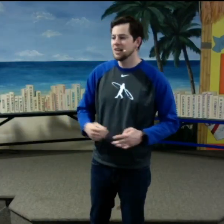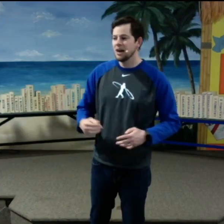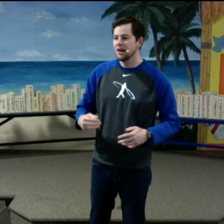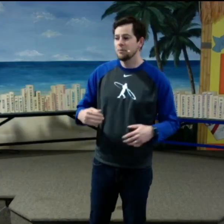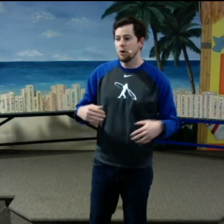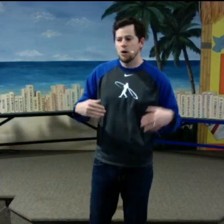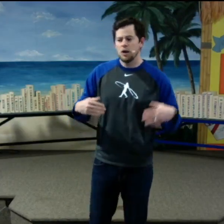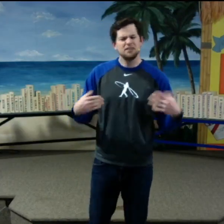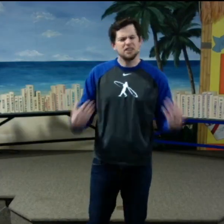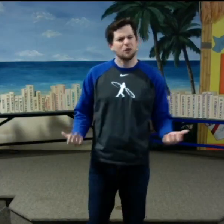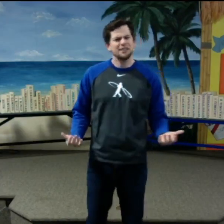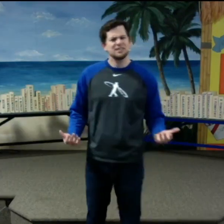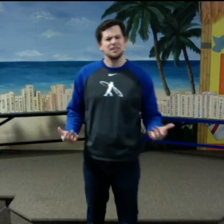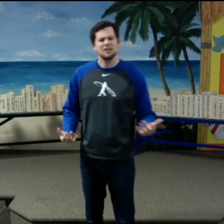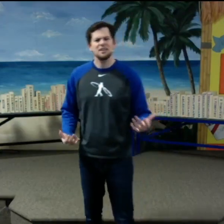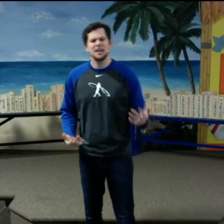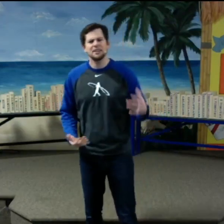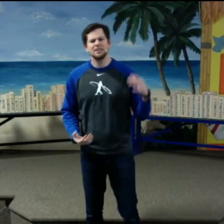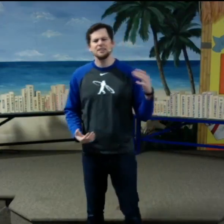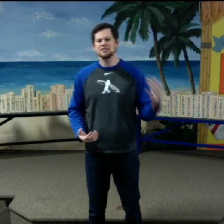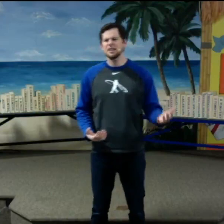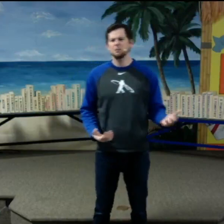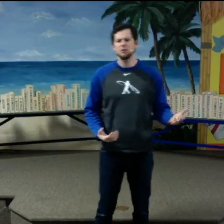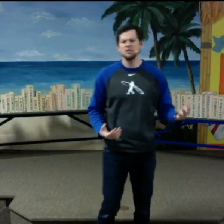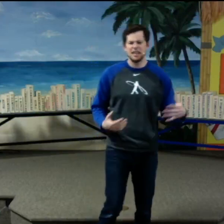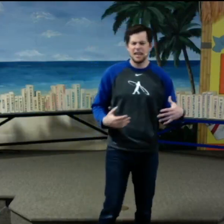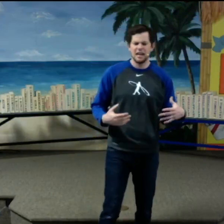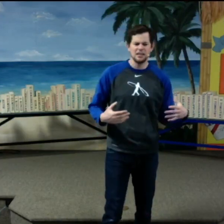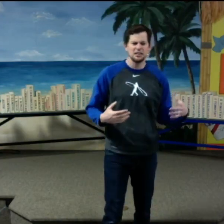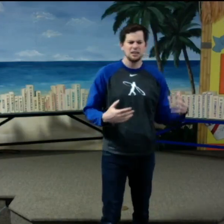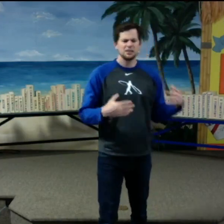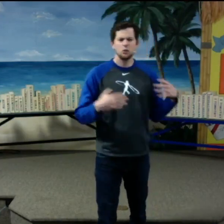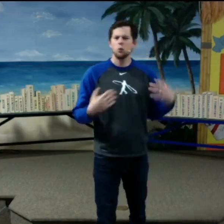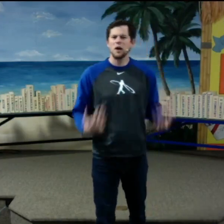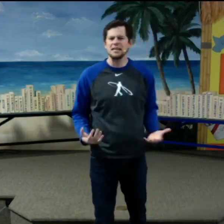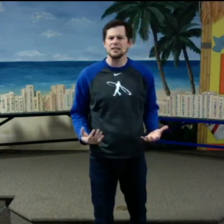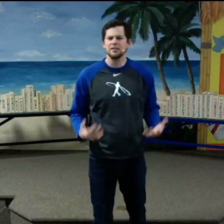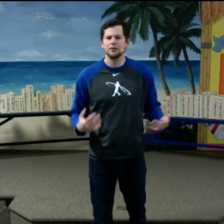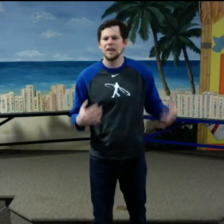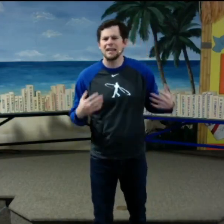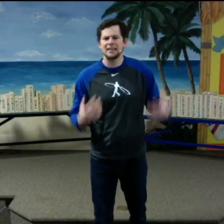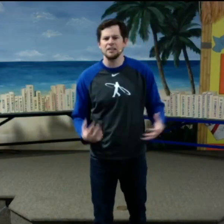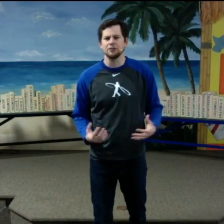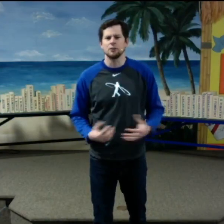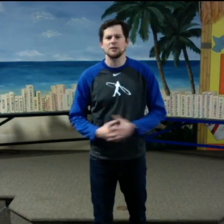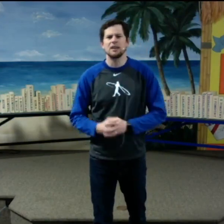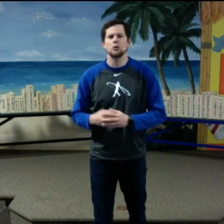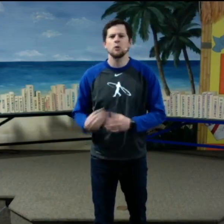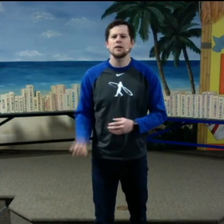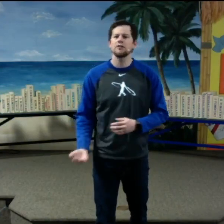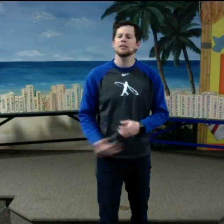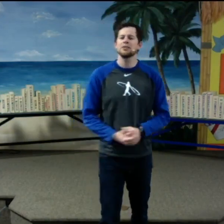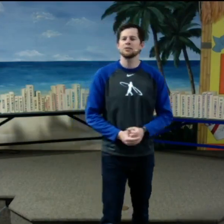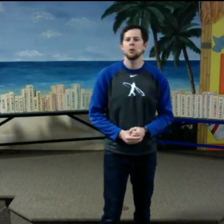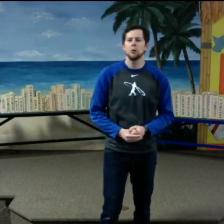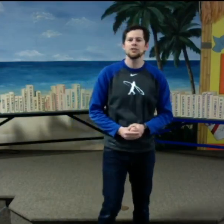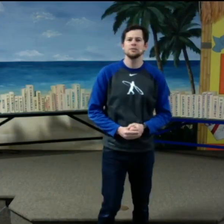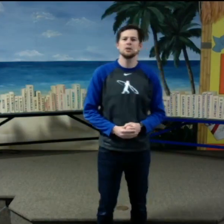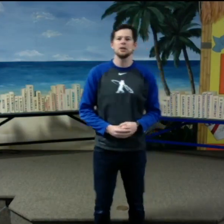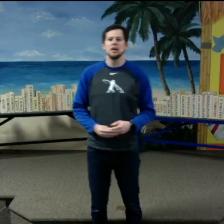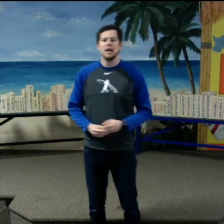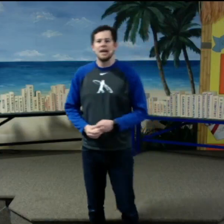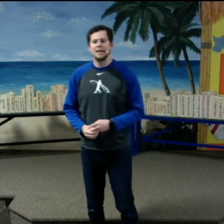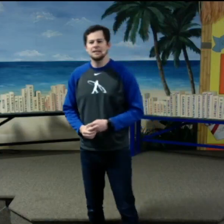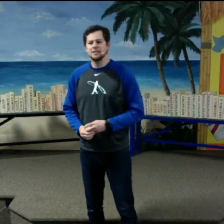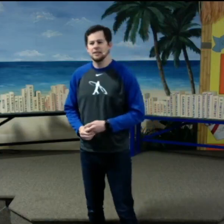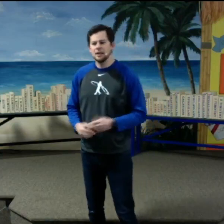us. Isn't it crazy that the disciples, they had to wait for that gift, right? They had to wait for the gift of the Holy